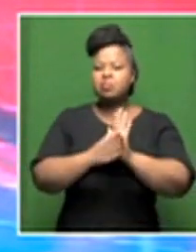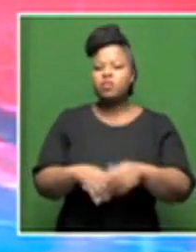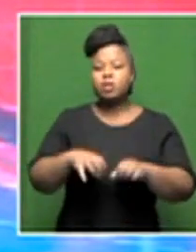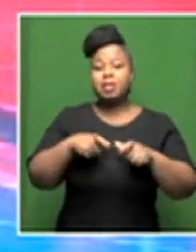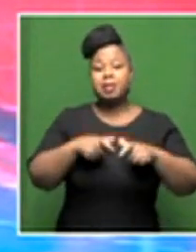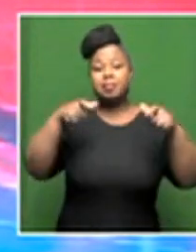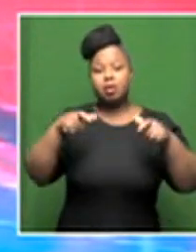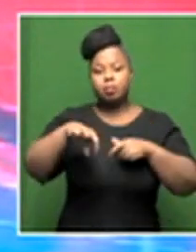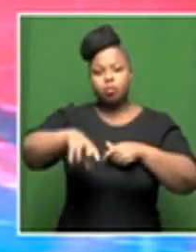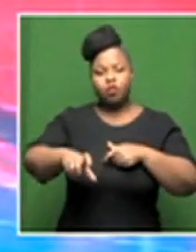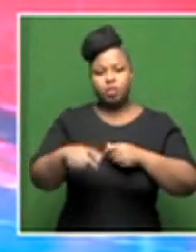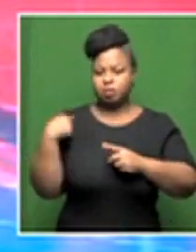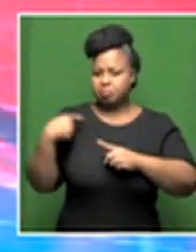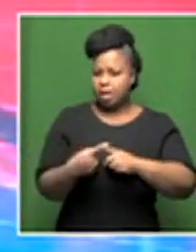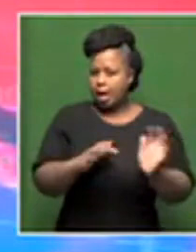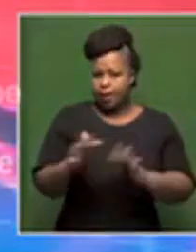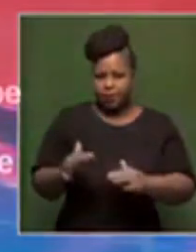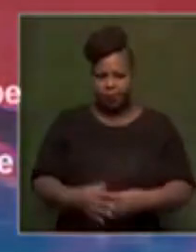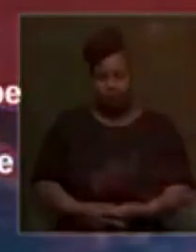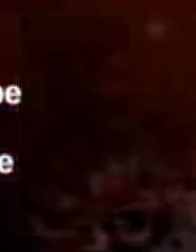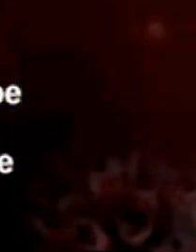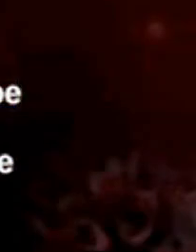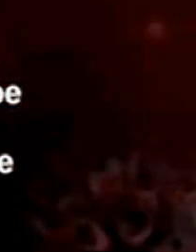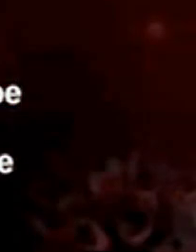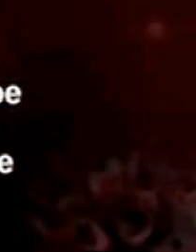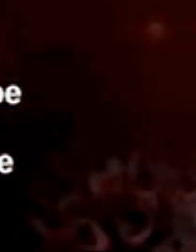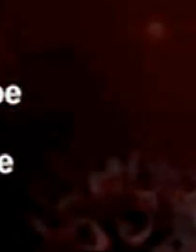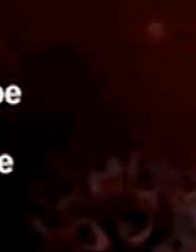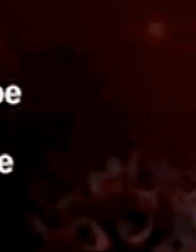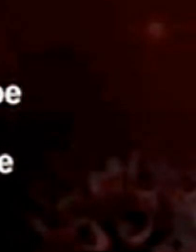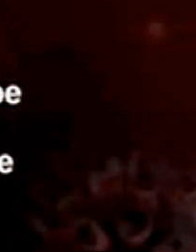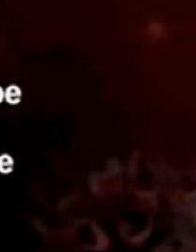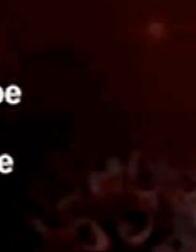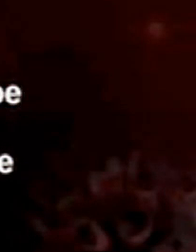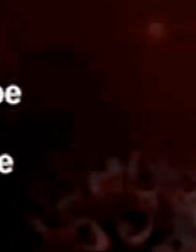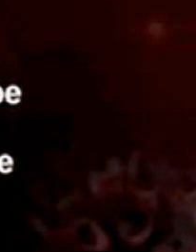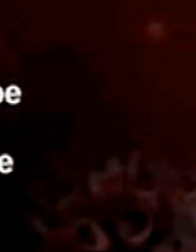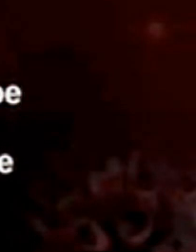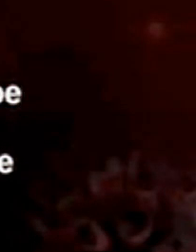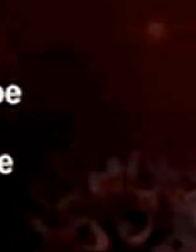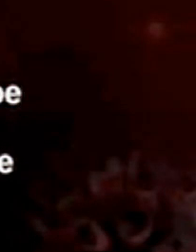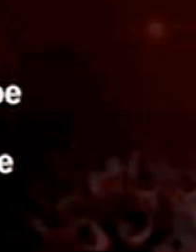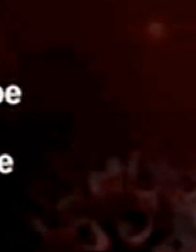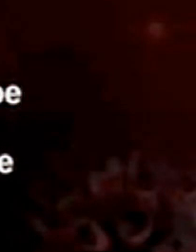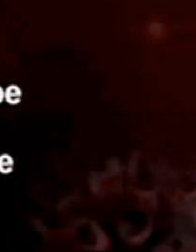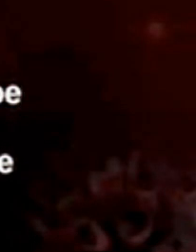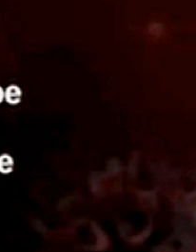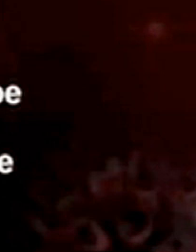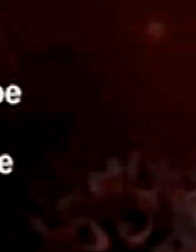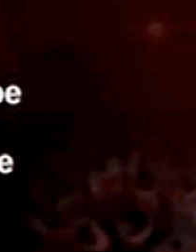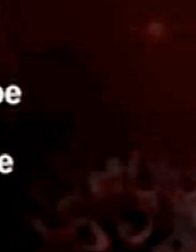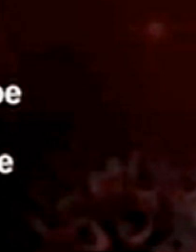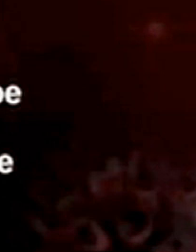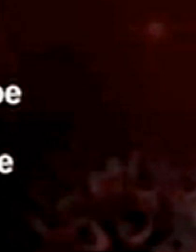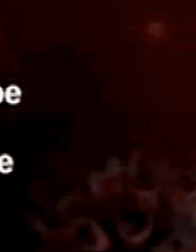numbers recorded in the big provinces to date. Gauteng is still leading with more than 420,000 positive